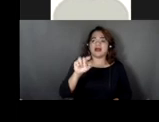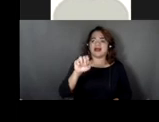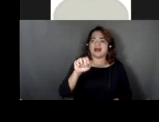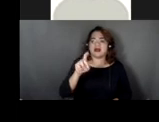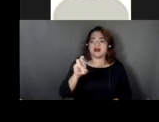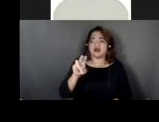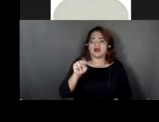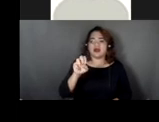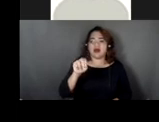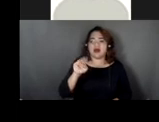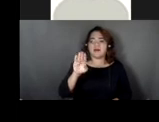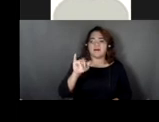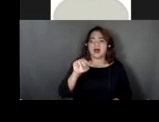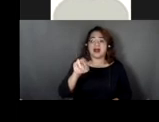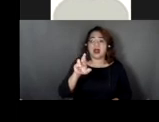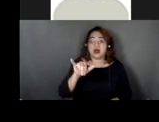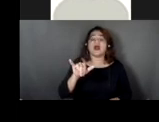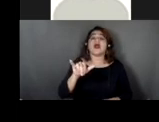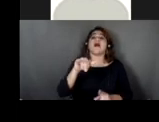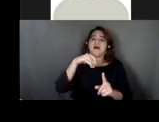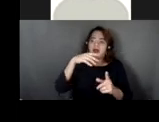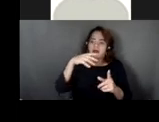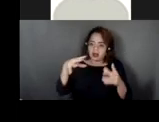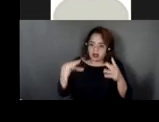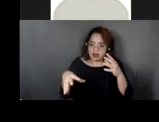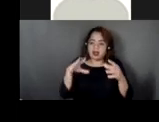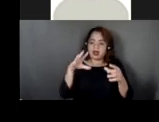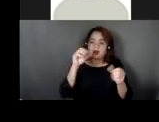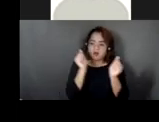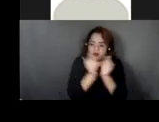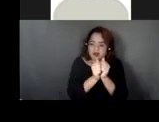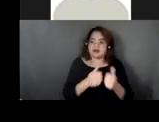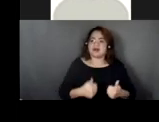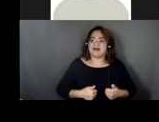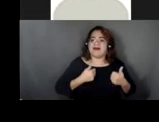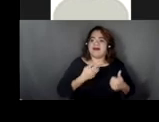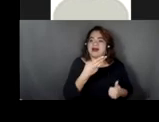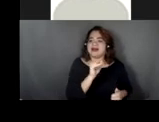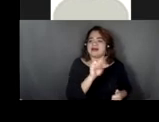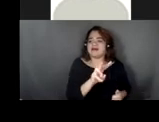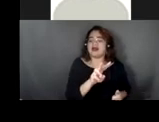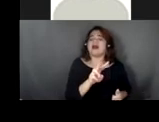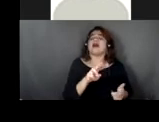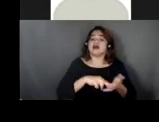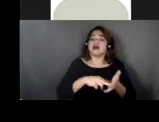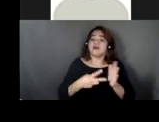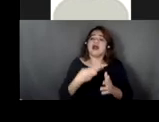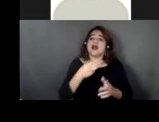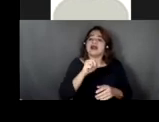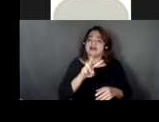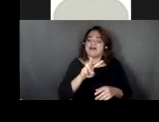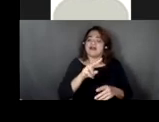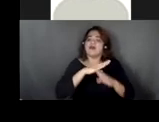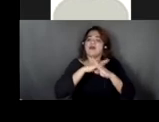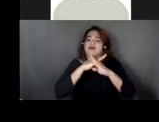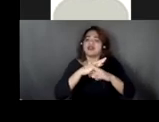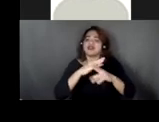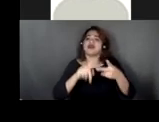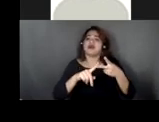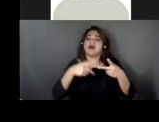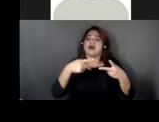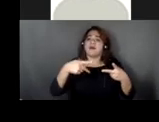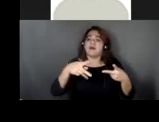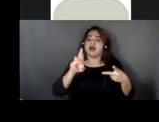and also had HIV. And worked with them for that. I also do a lot of HIV prevention with PrEP and other options.